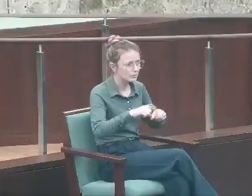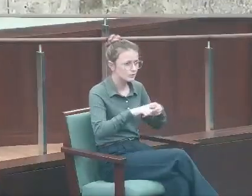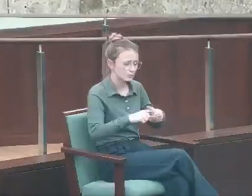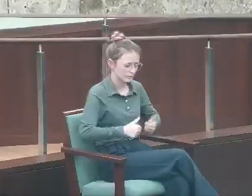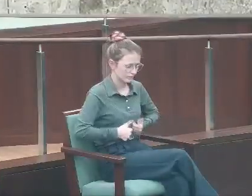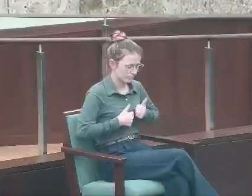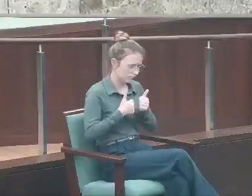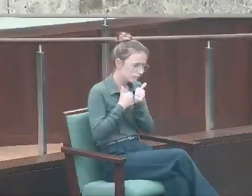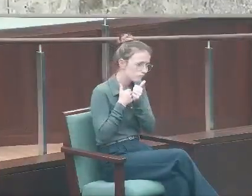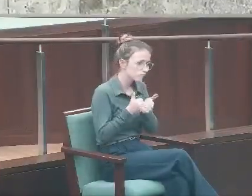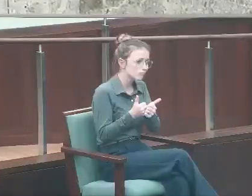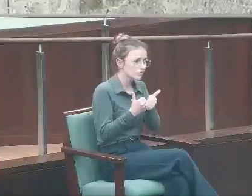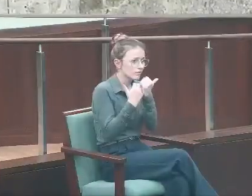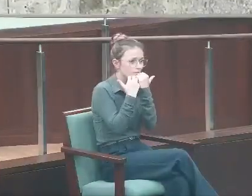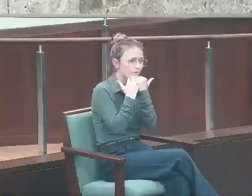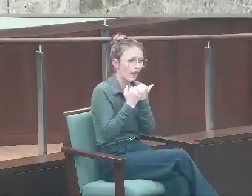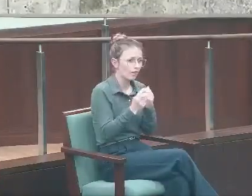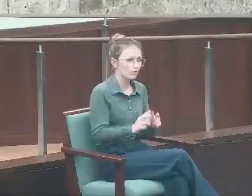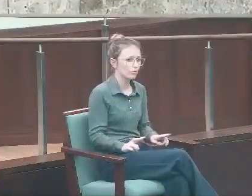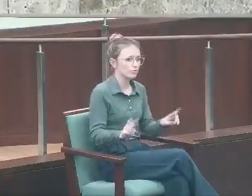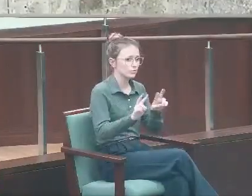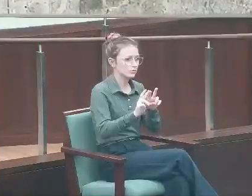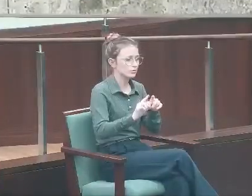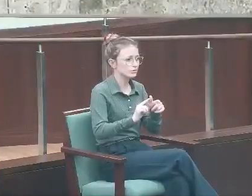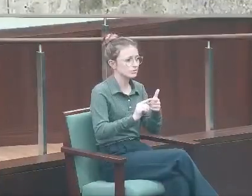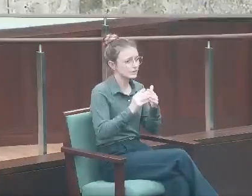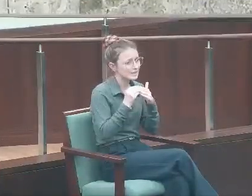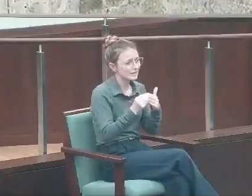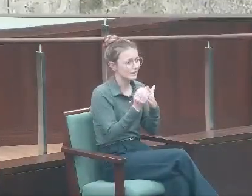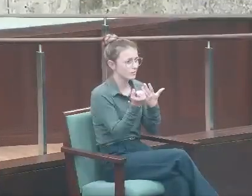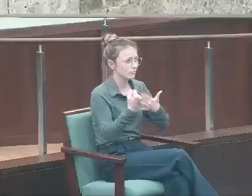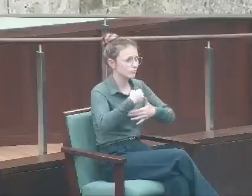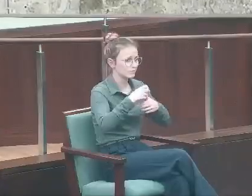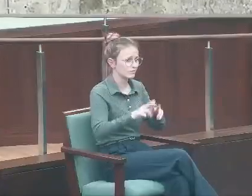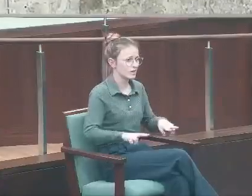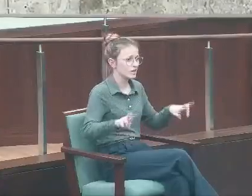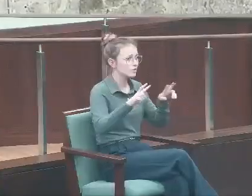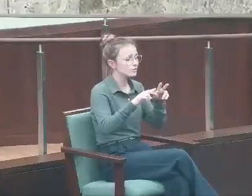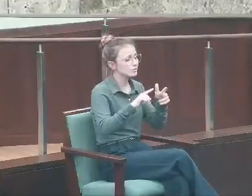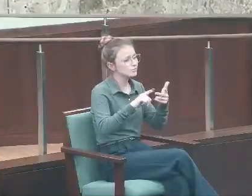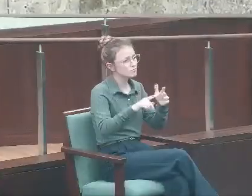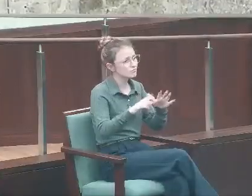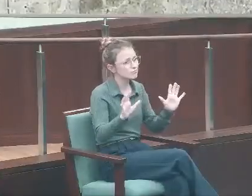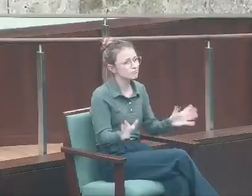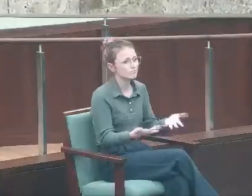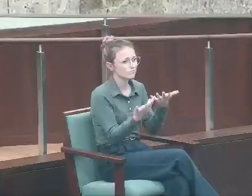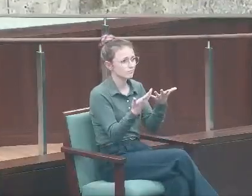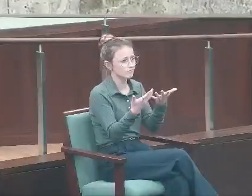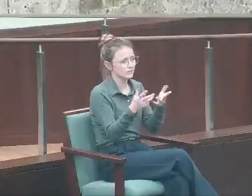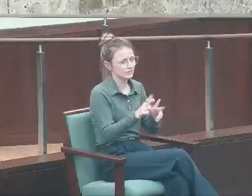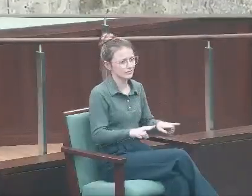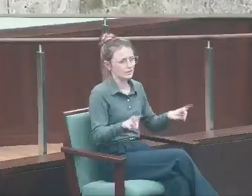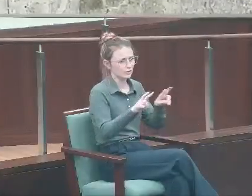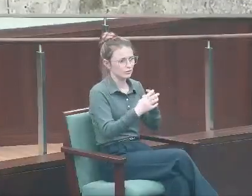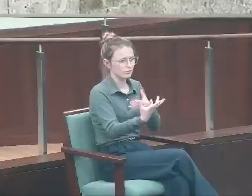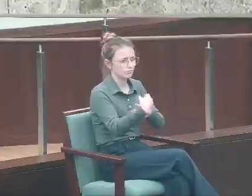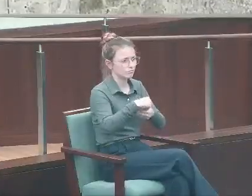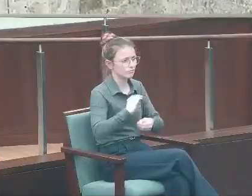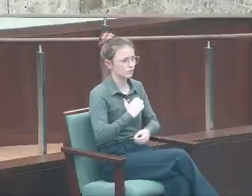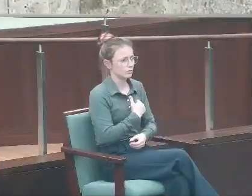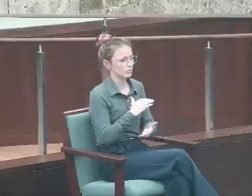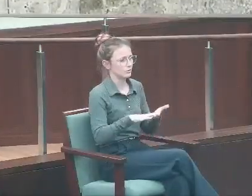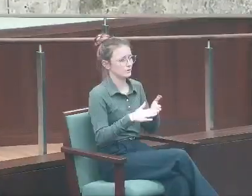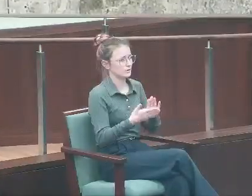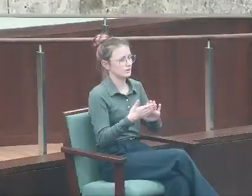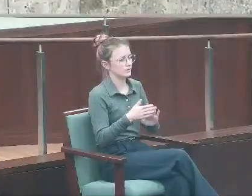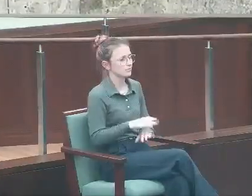by those values, to lead with those values, and to lift up those values in our community. Many